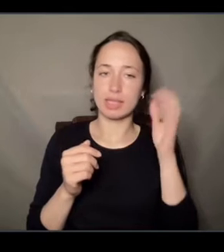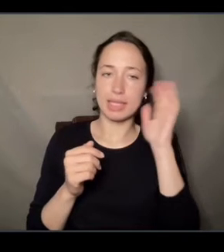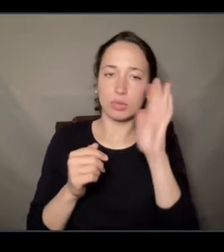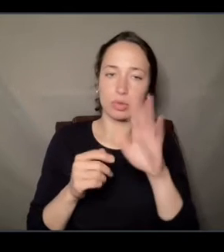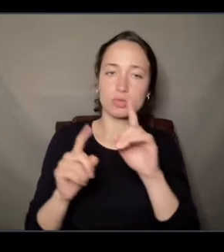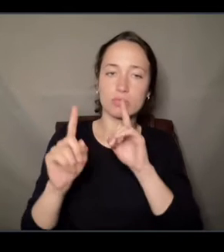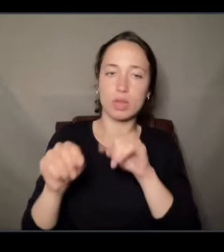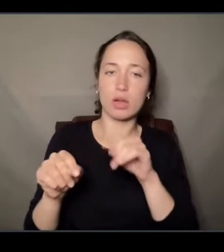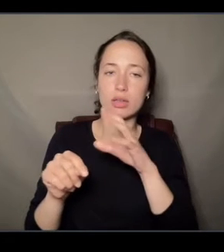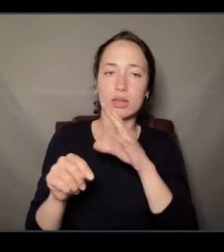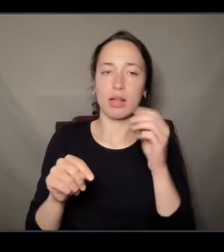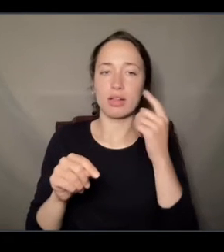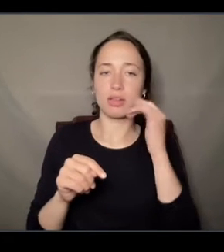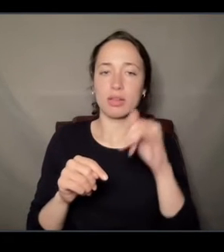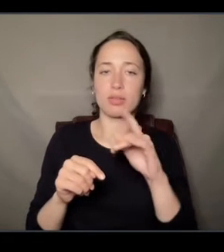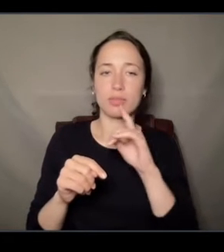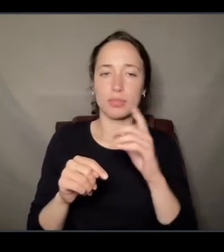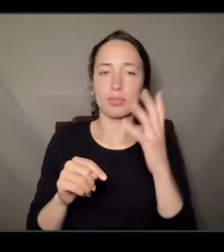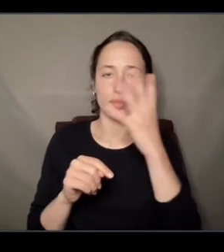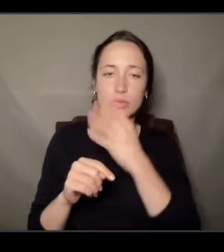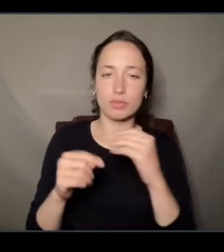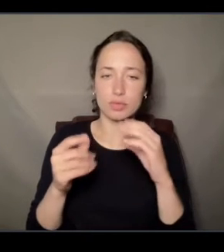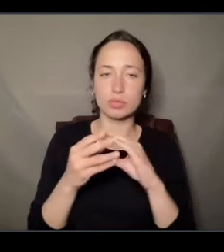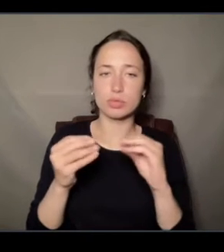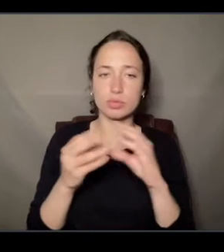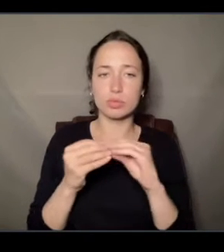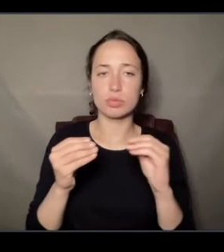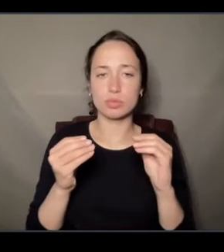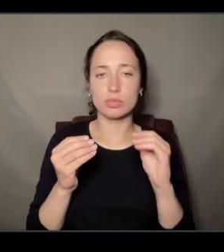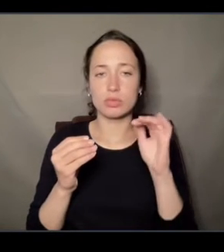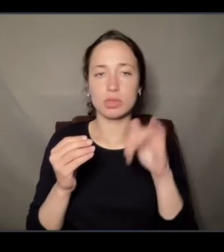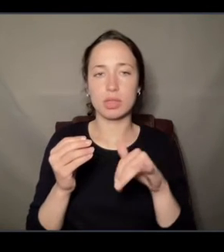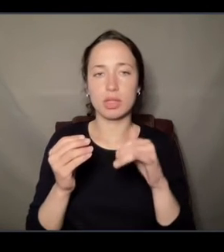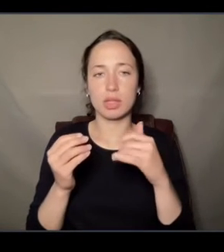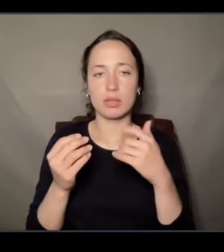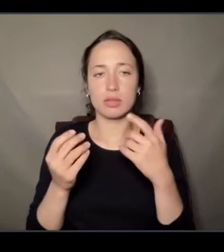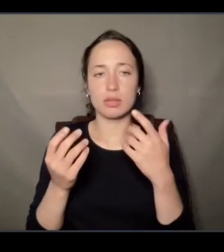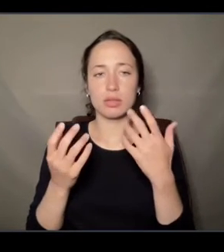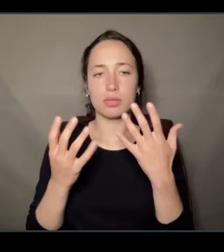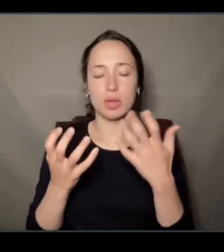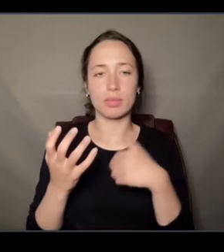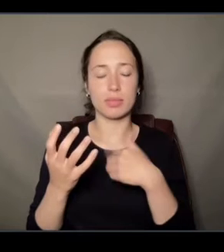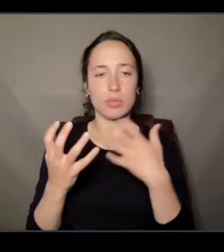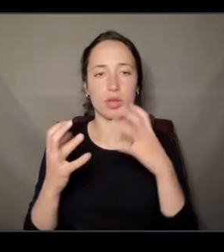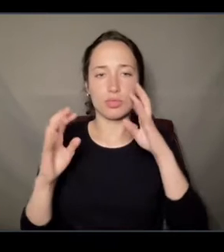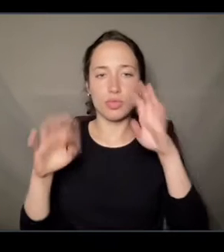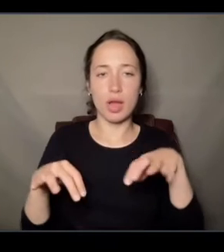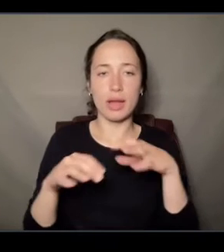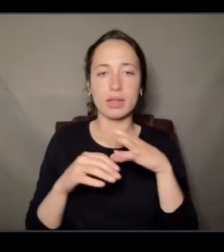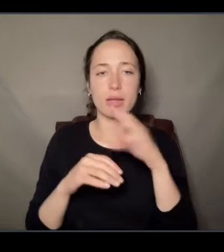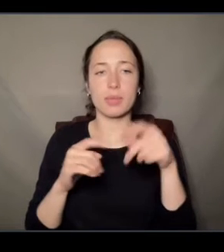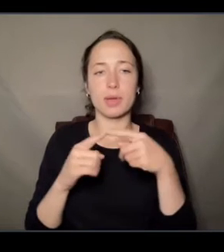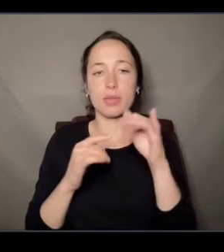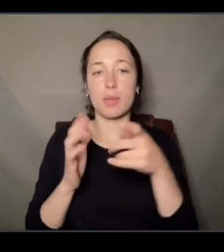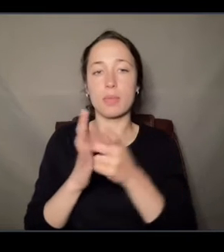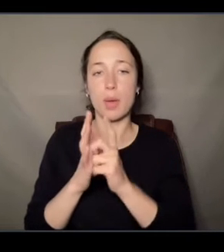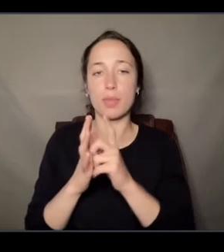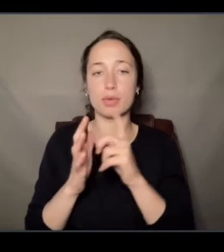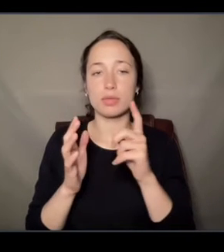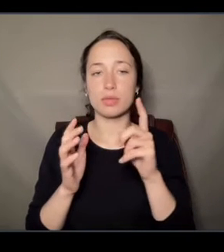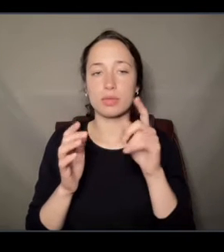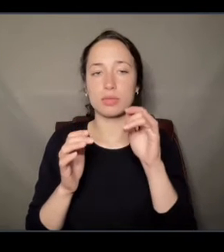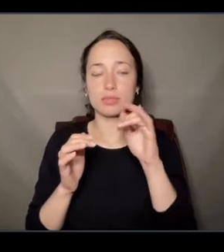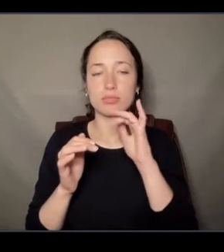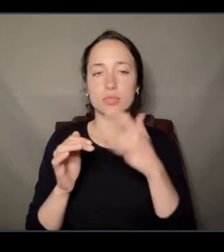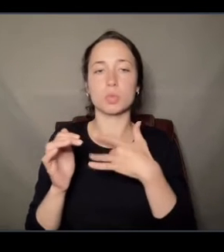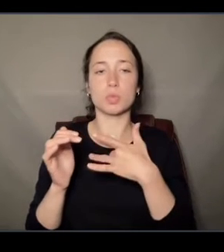hear your response and to hear that really beautiful story that I really wanted to cry about that moment